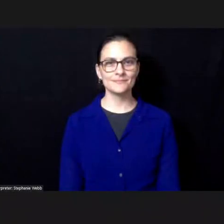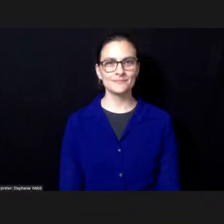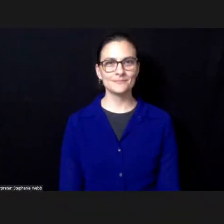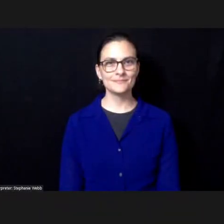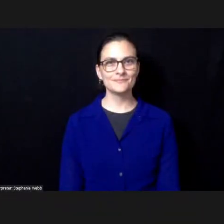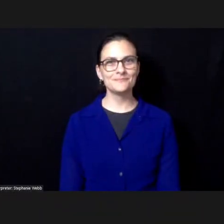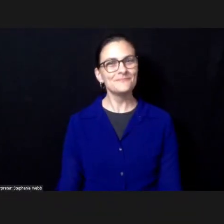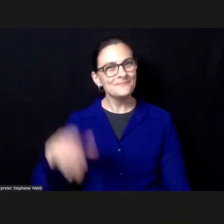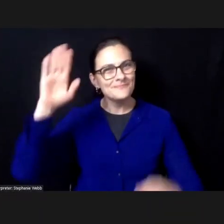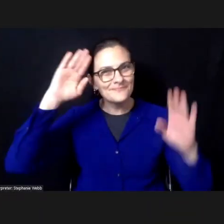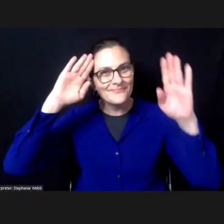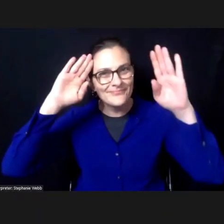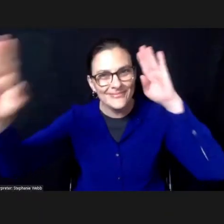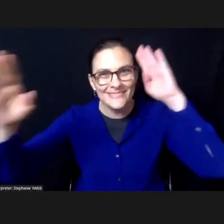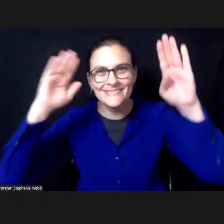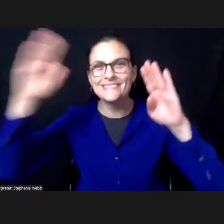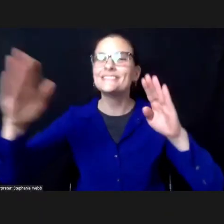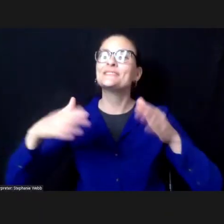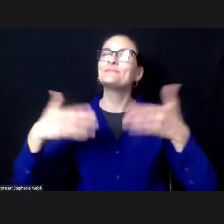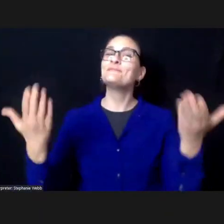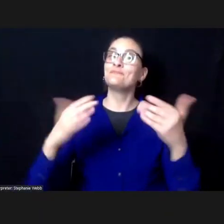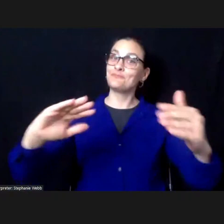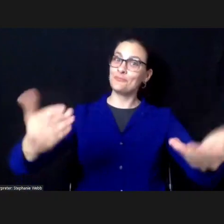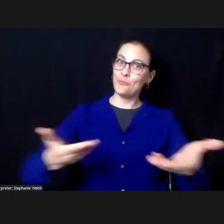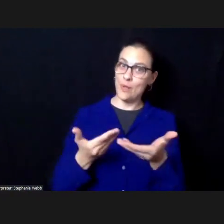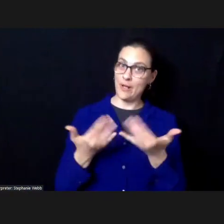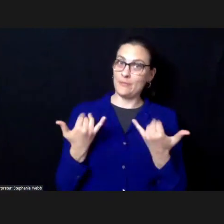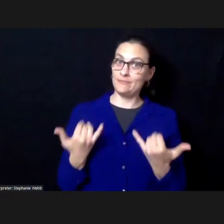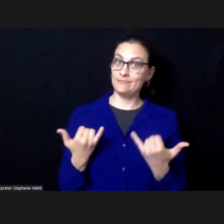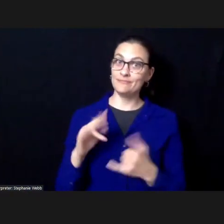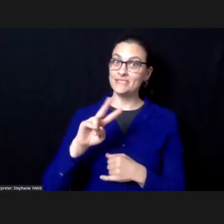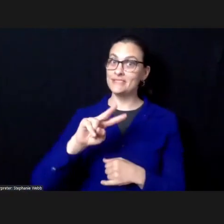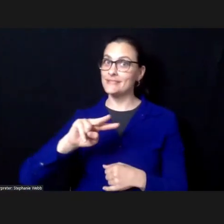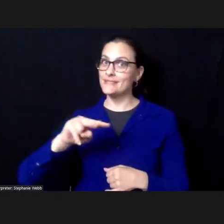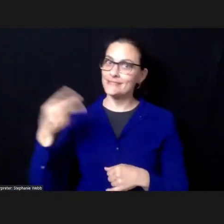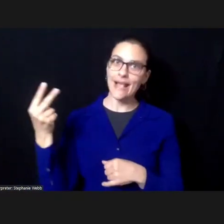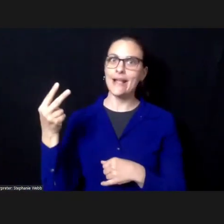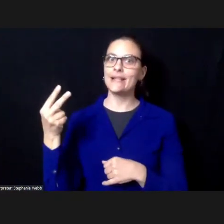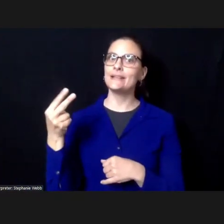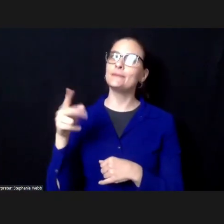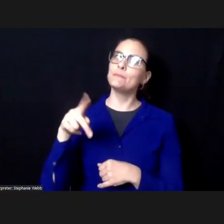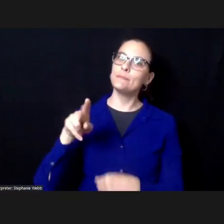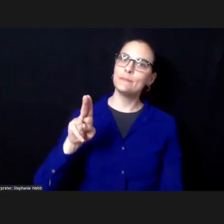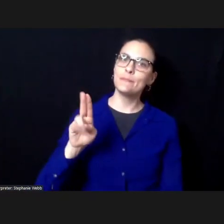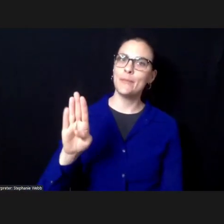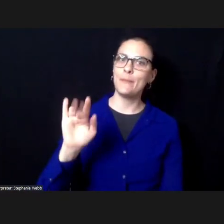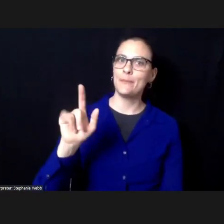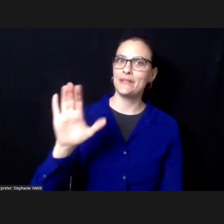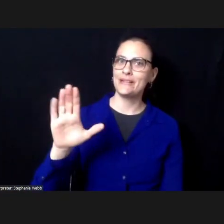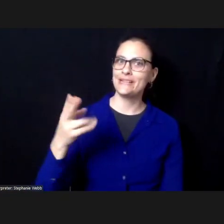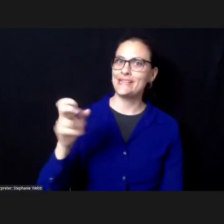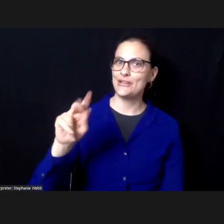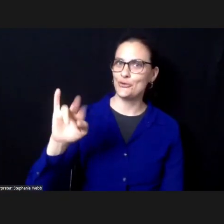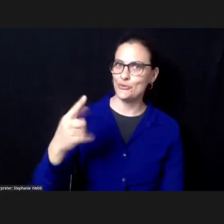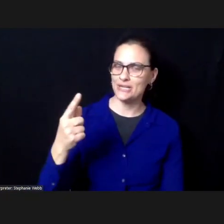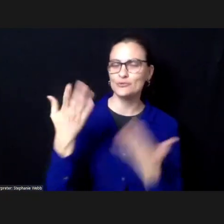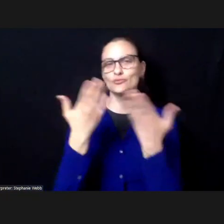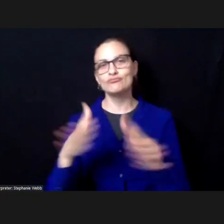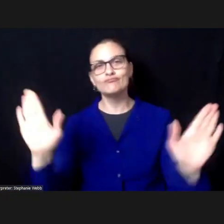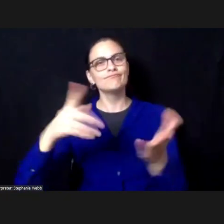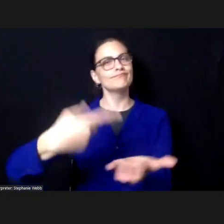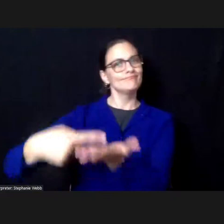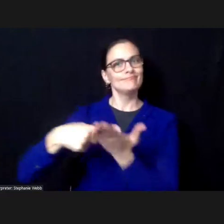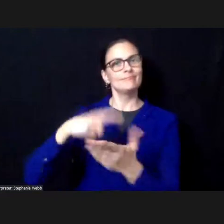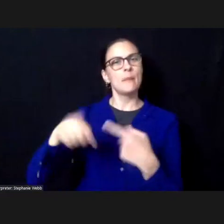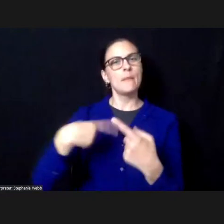Hello, everyone. Welcome to the second public hearing on broadband consumer labels. Thank you for joining us here